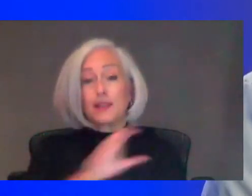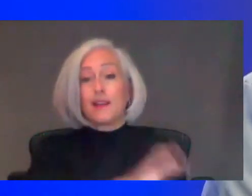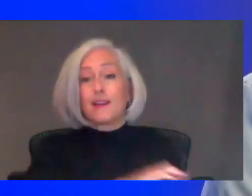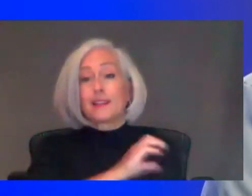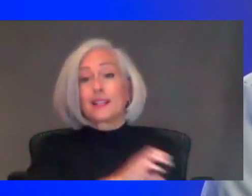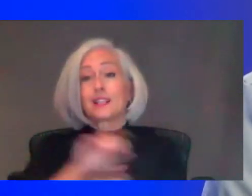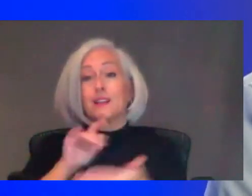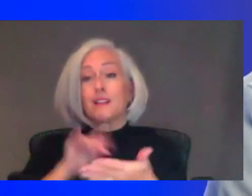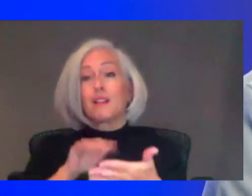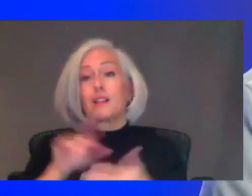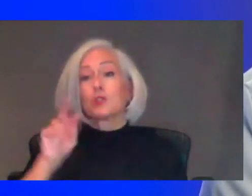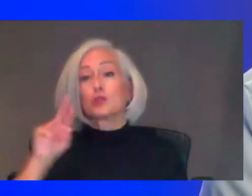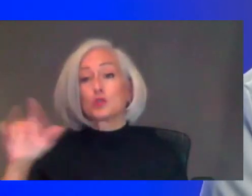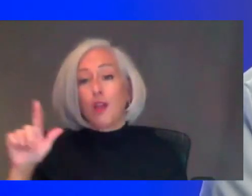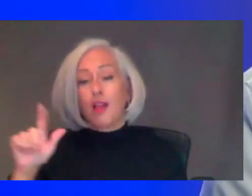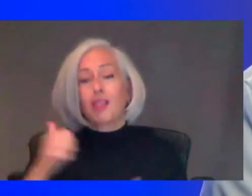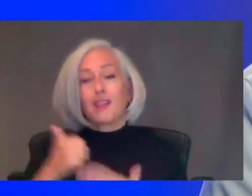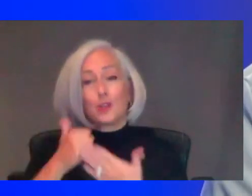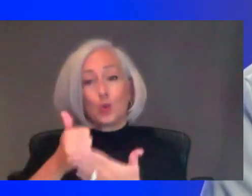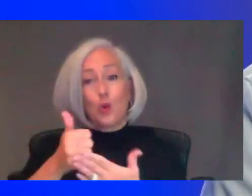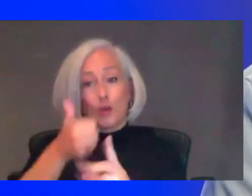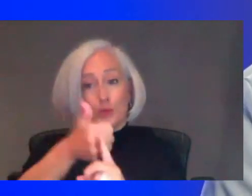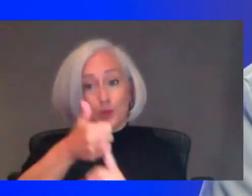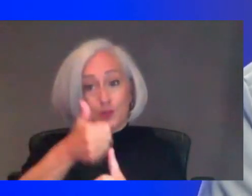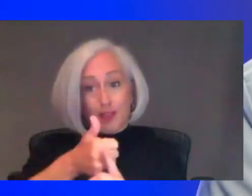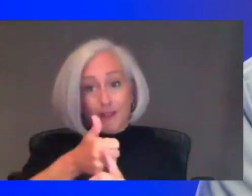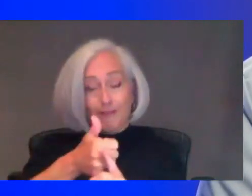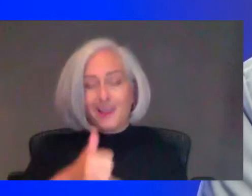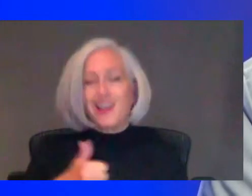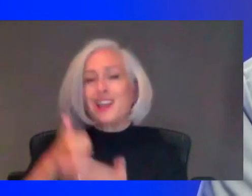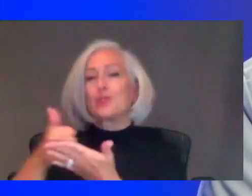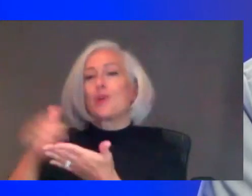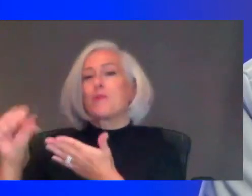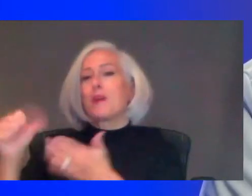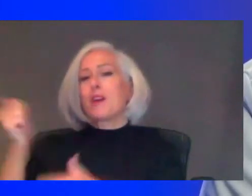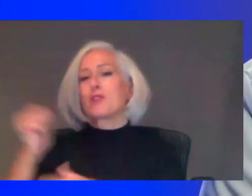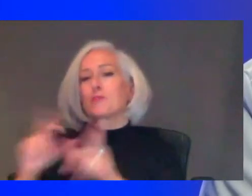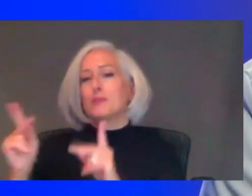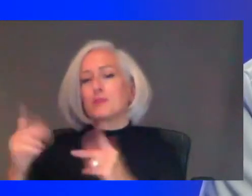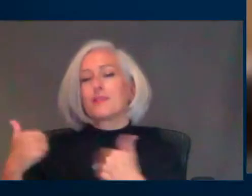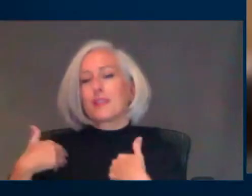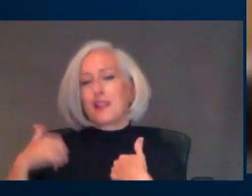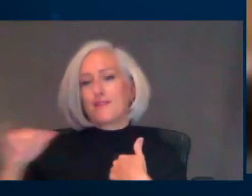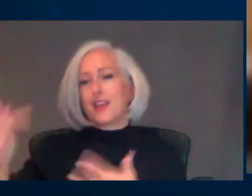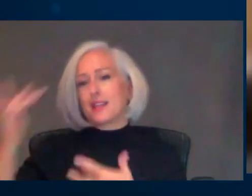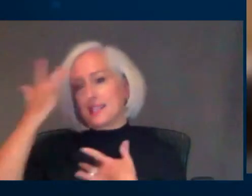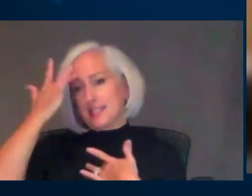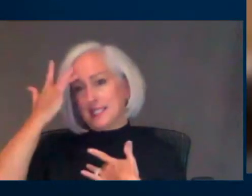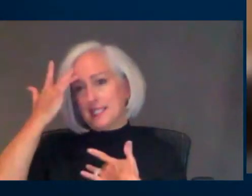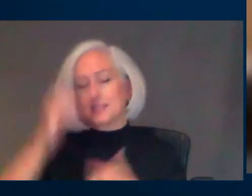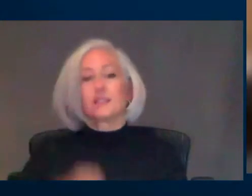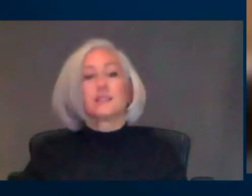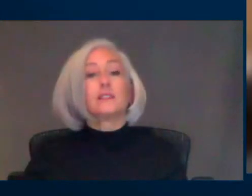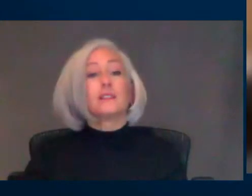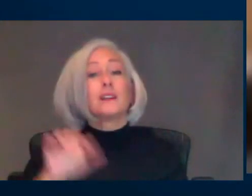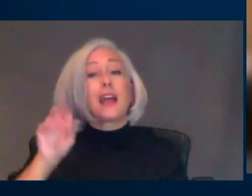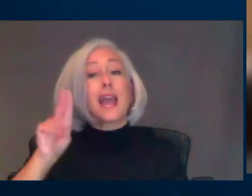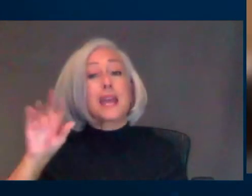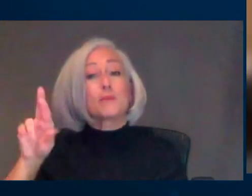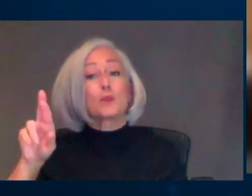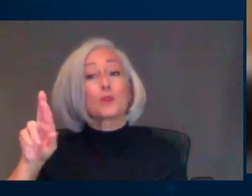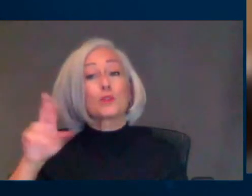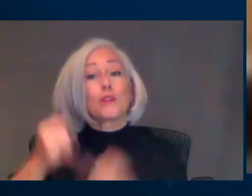Again, the consenting process is very thorough, and at any time where if you get concerned and want to step away from